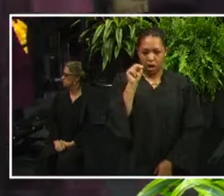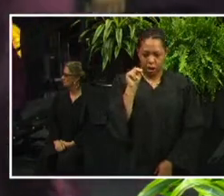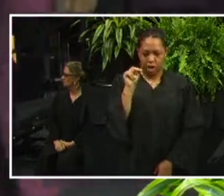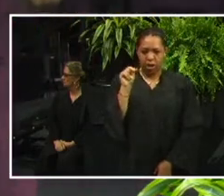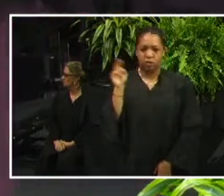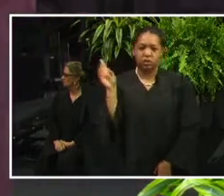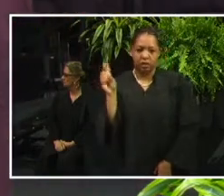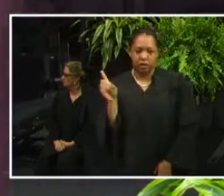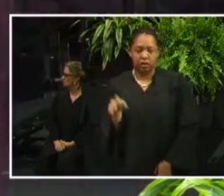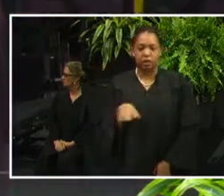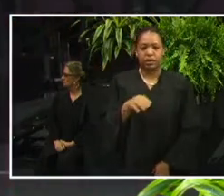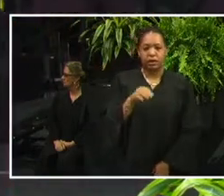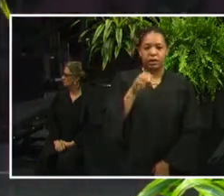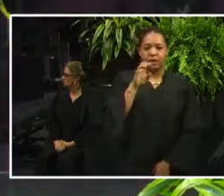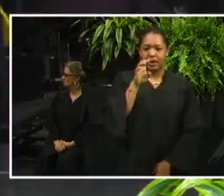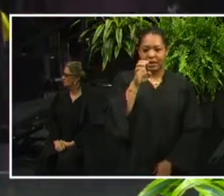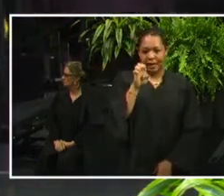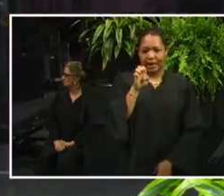Ethan David Fish.